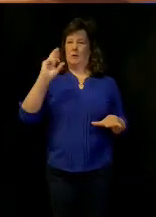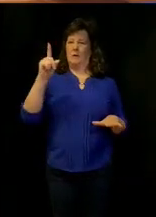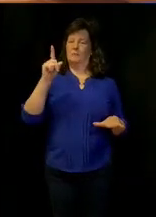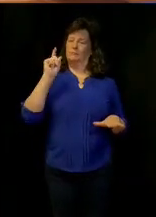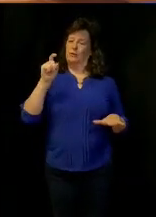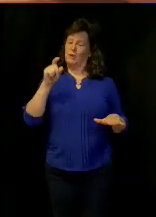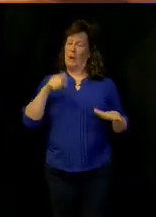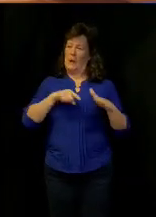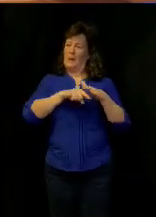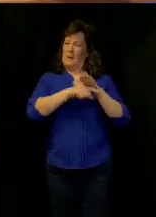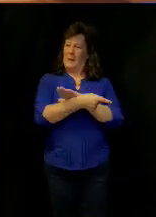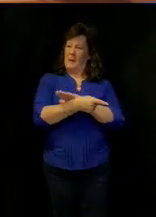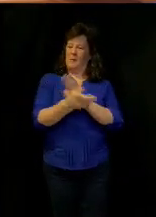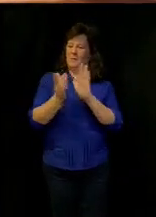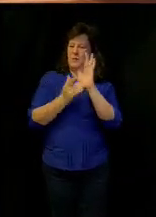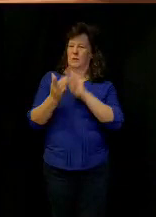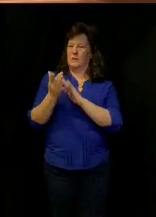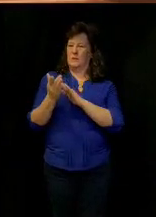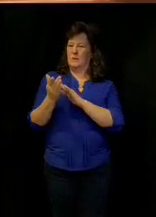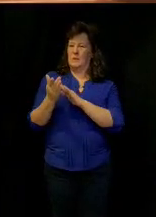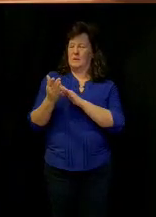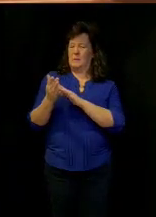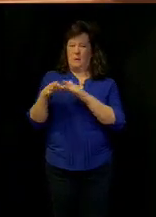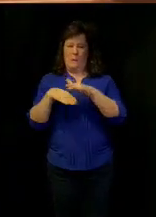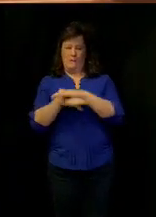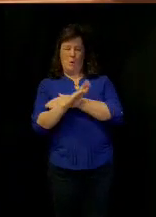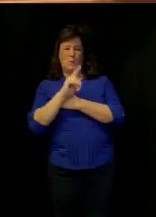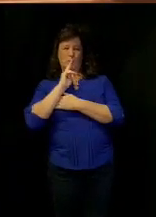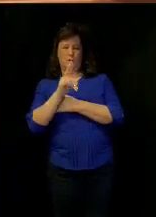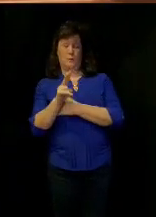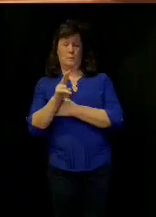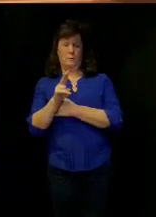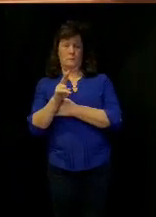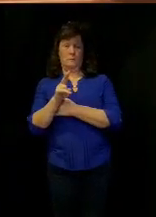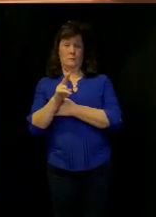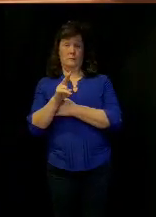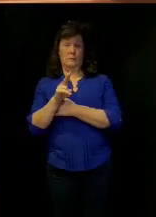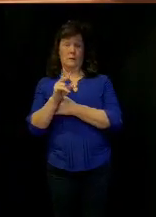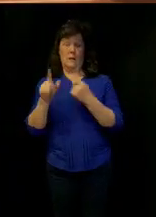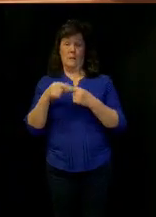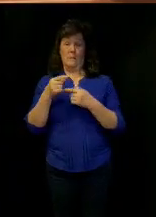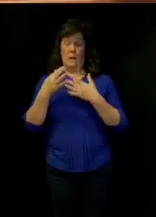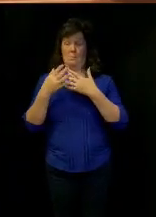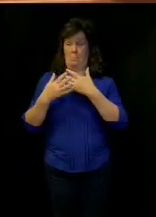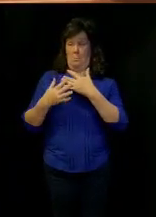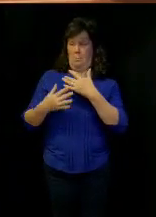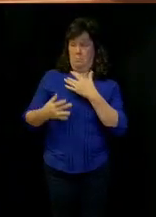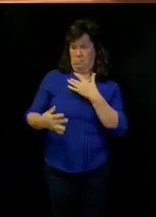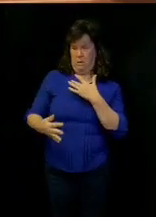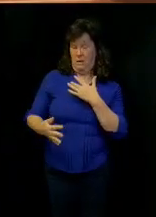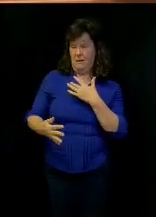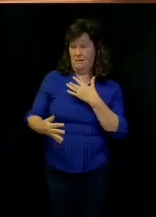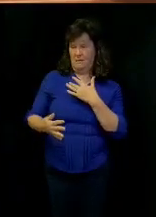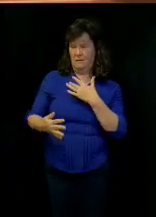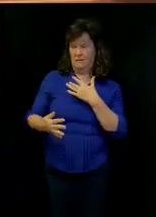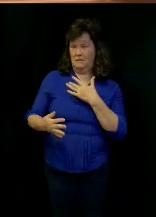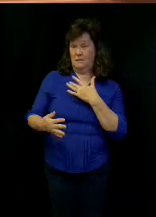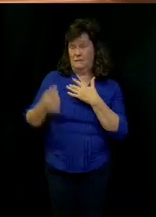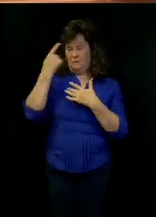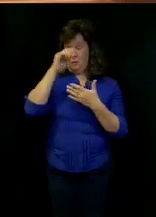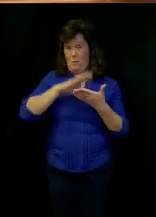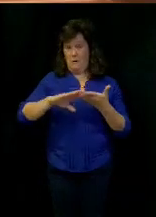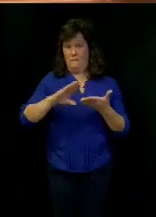If it was just about that, then if it just was just about blood being shed for my forgiveness, which is